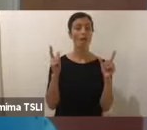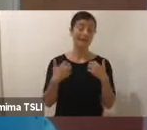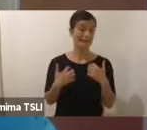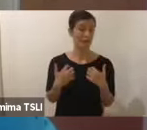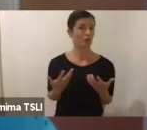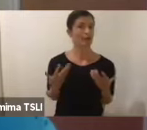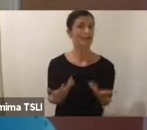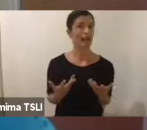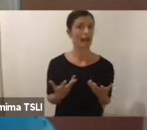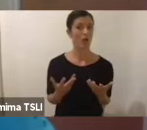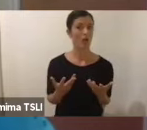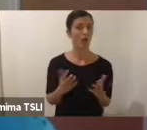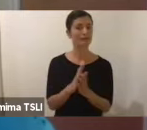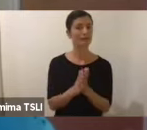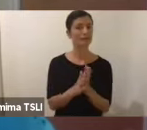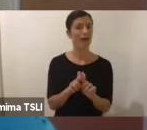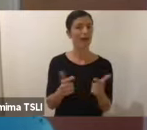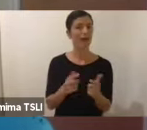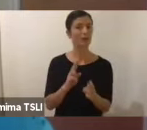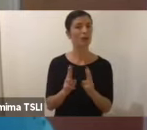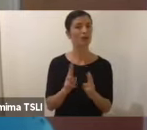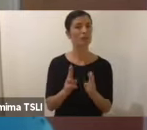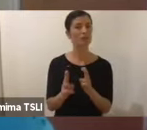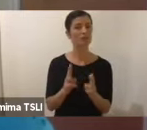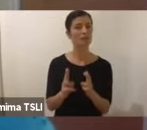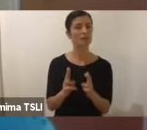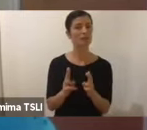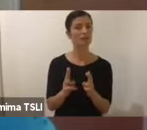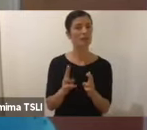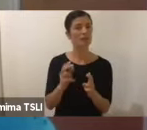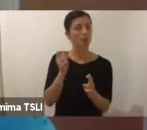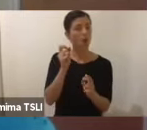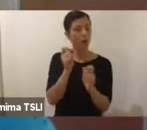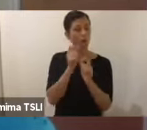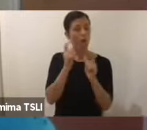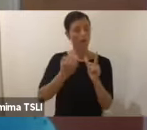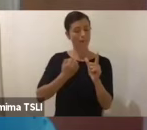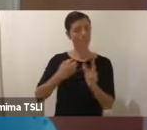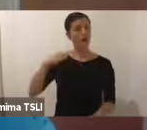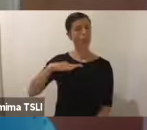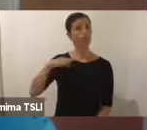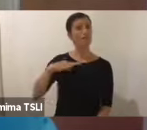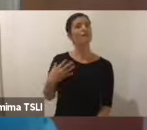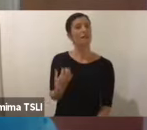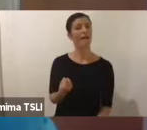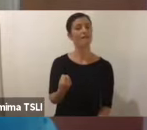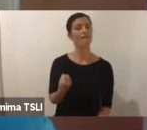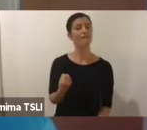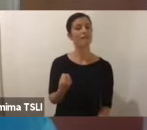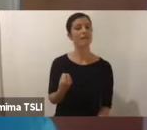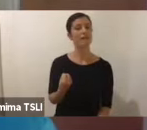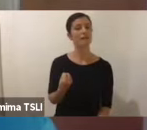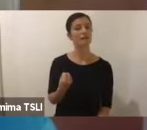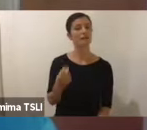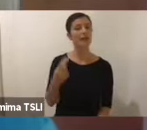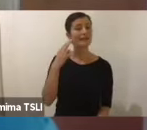yeah which means that deaf people can't even have access to the dharma okay so for me i was